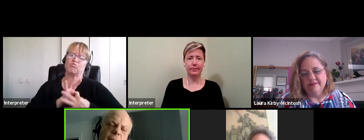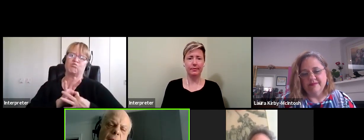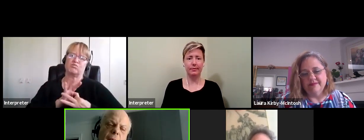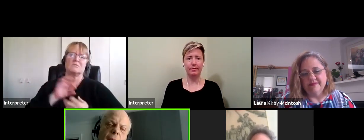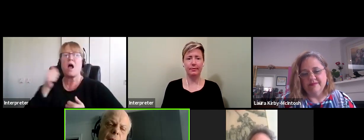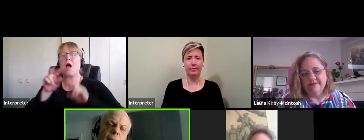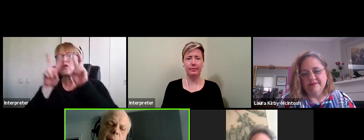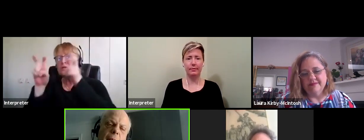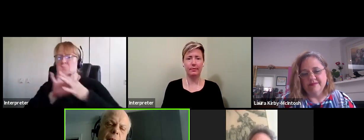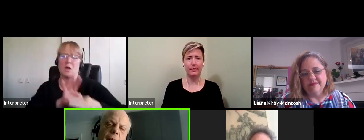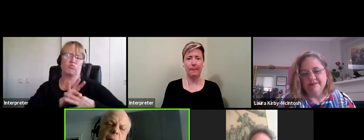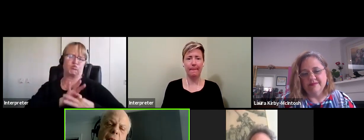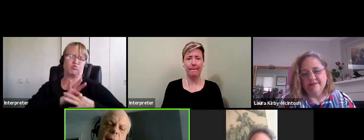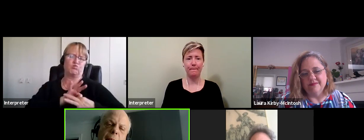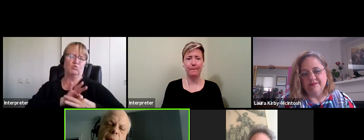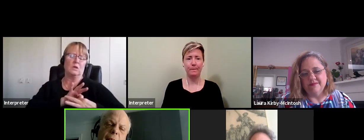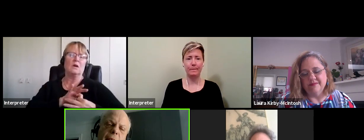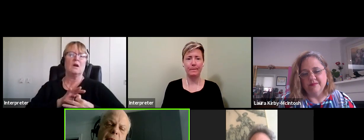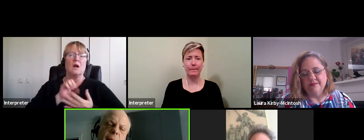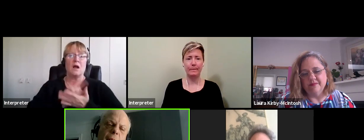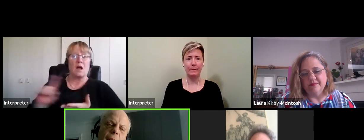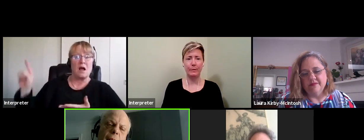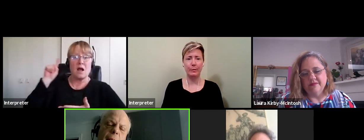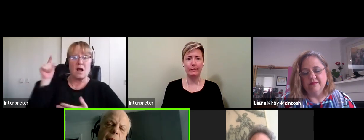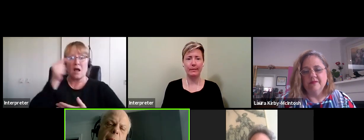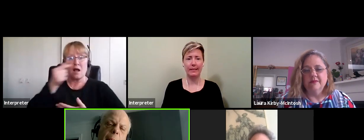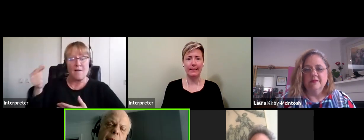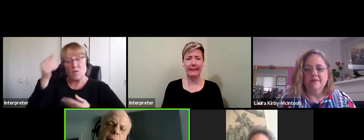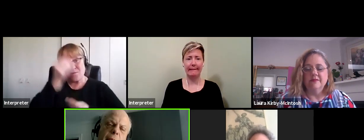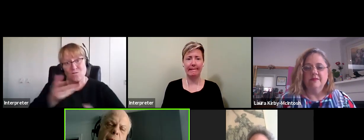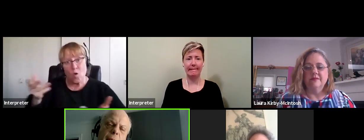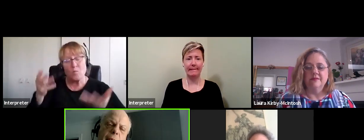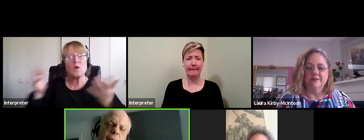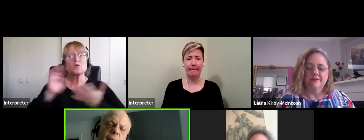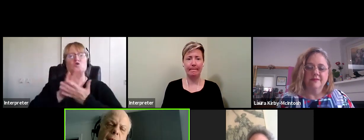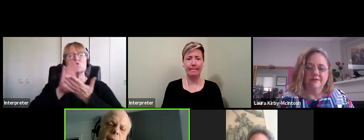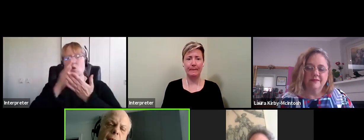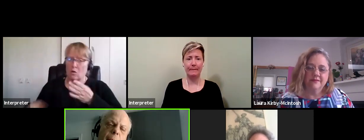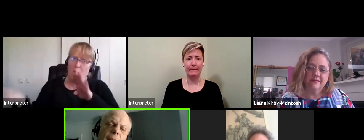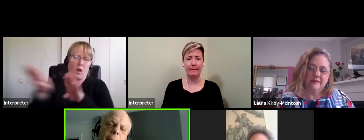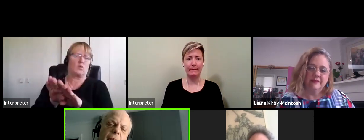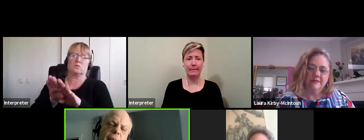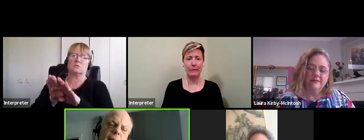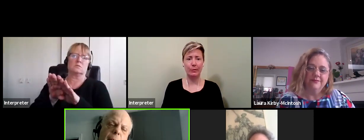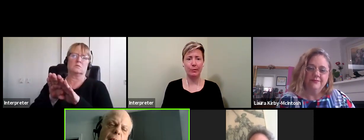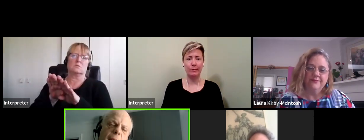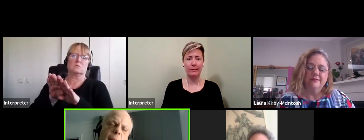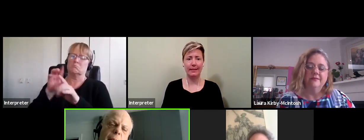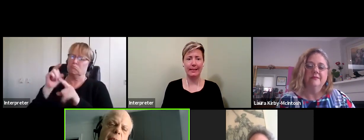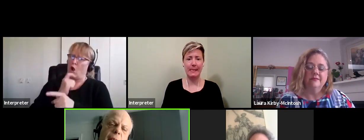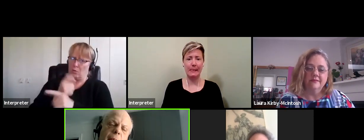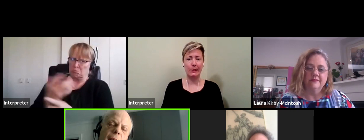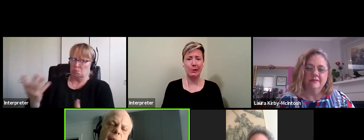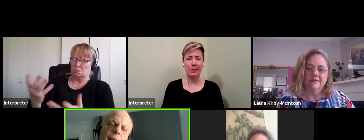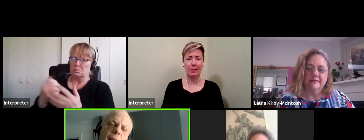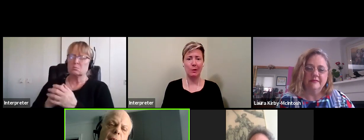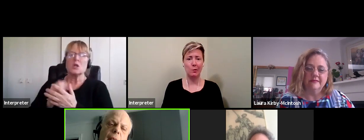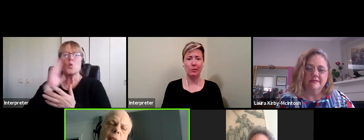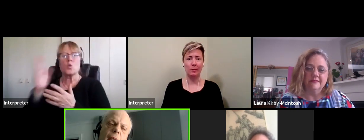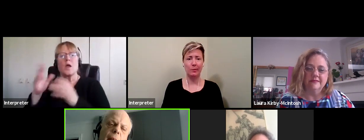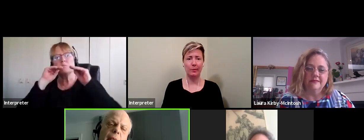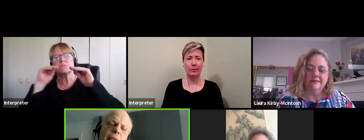subjects. Over a week ago, the government announced that we are going to keep our schools closed, properly so, and that we're moving to